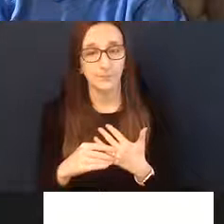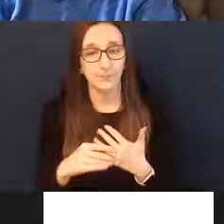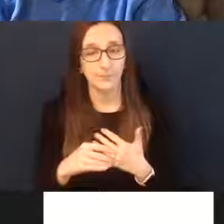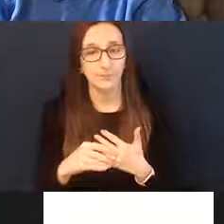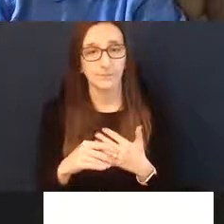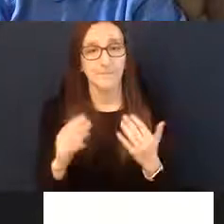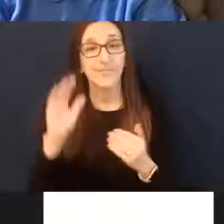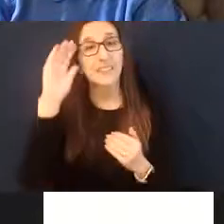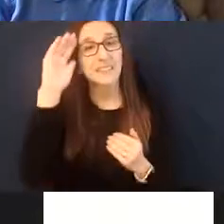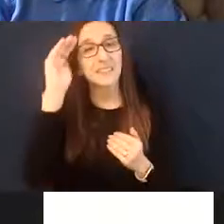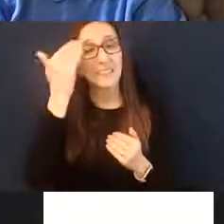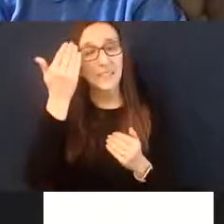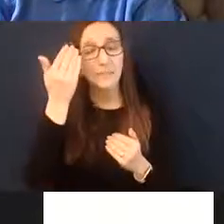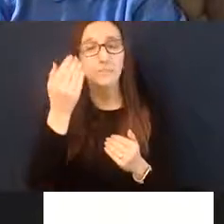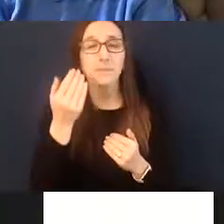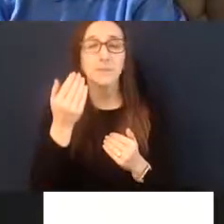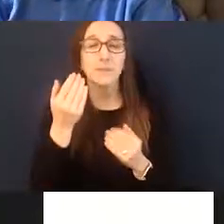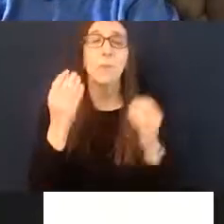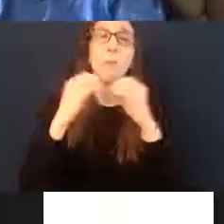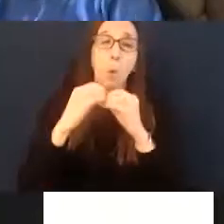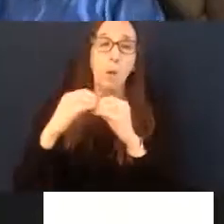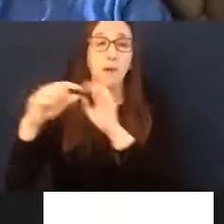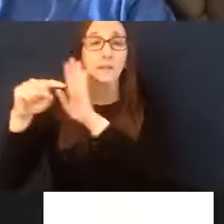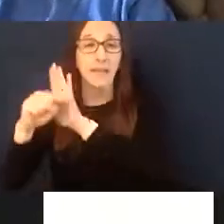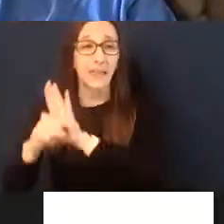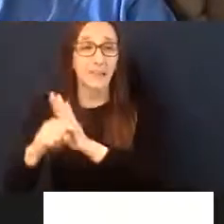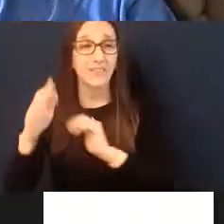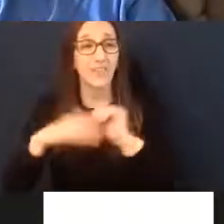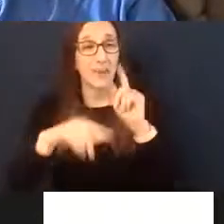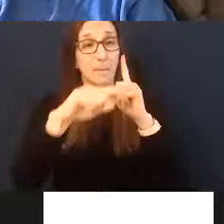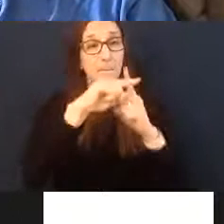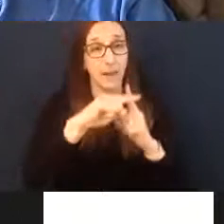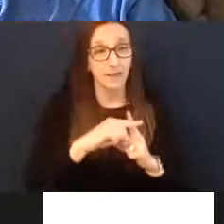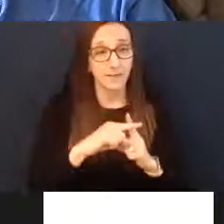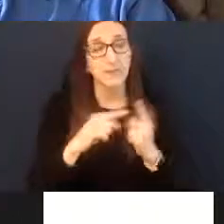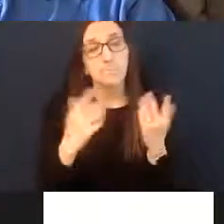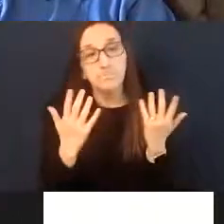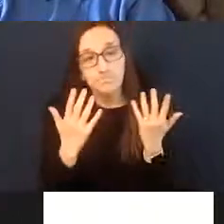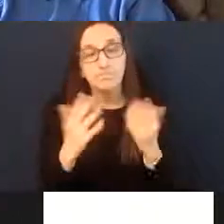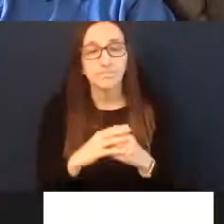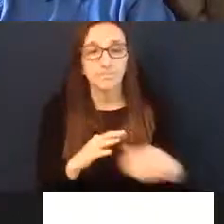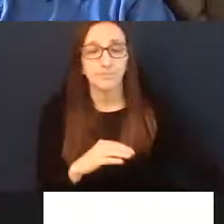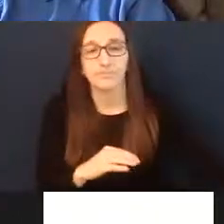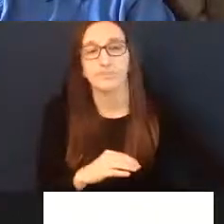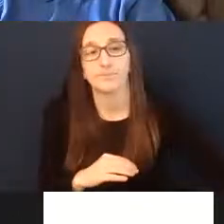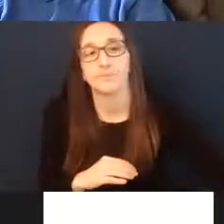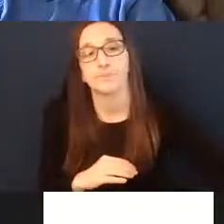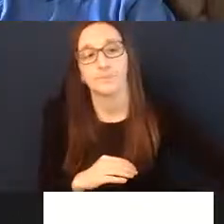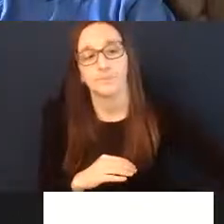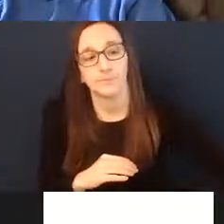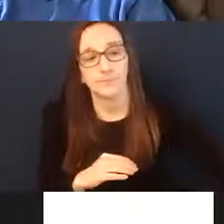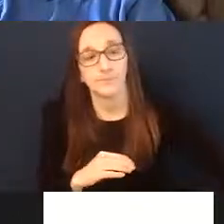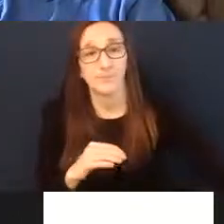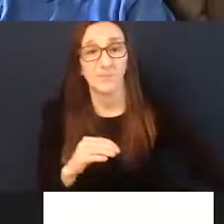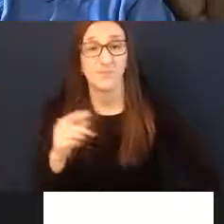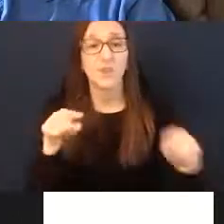There seems to be a little bit more cons versus pros, but we can go through all of them that we have here. So during the first 4 to